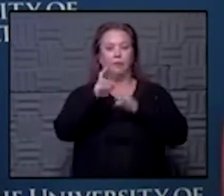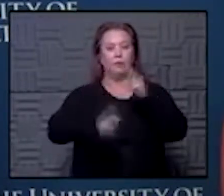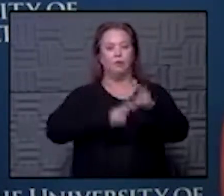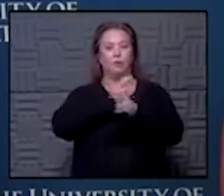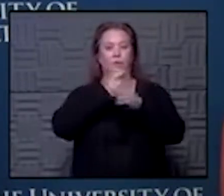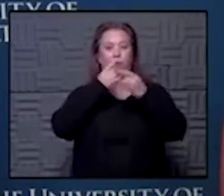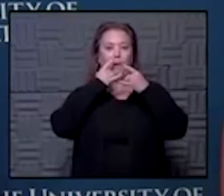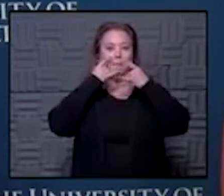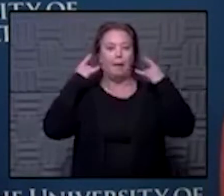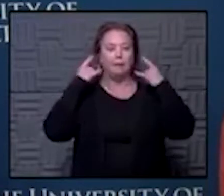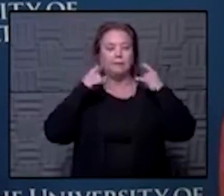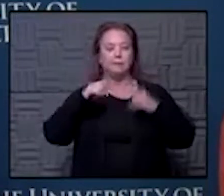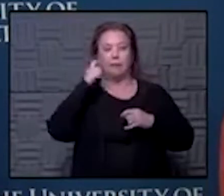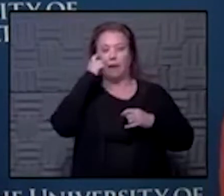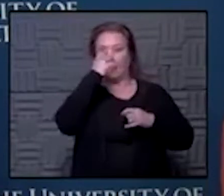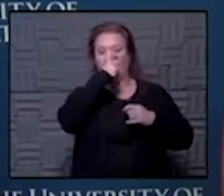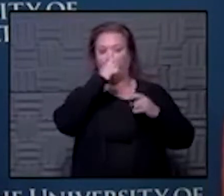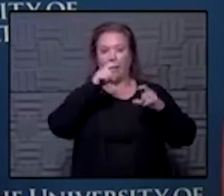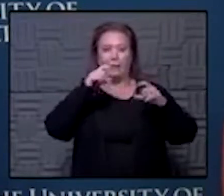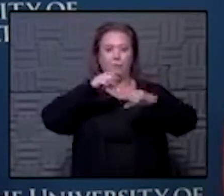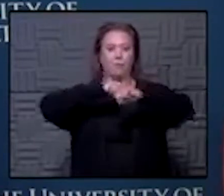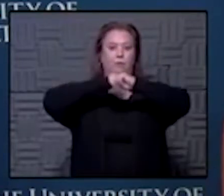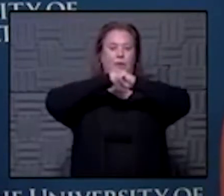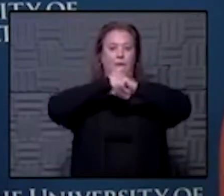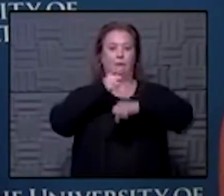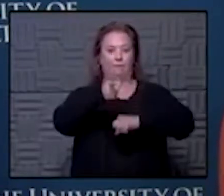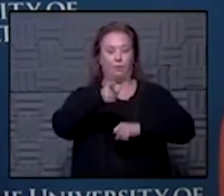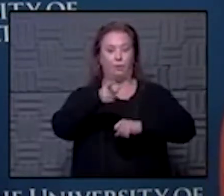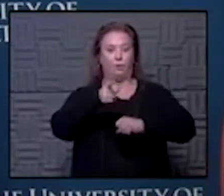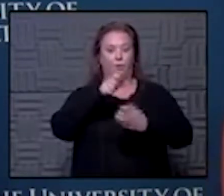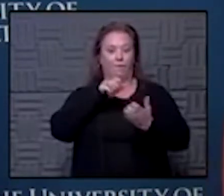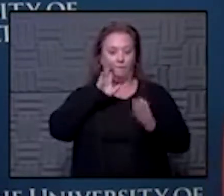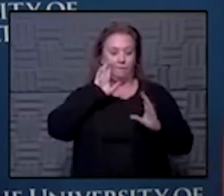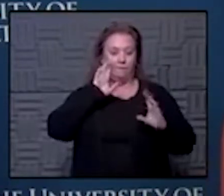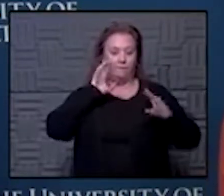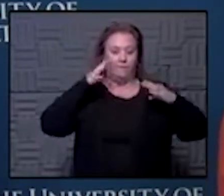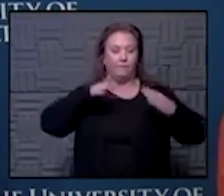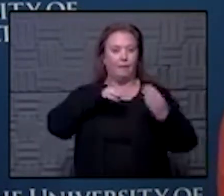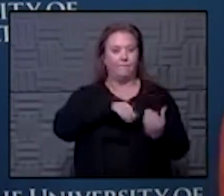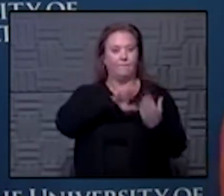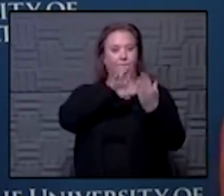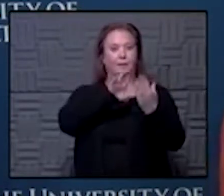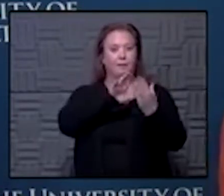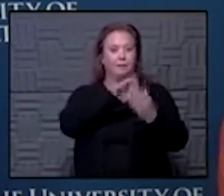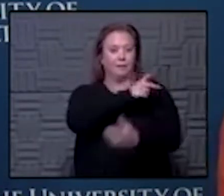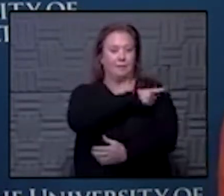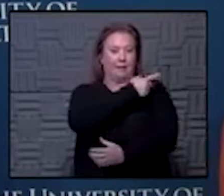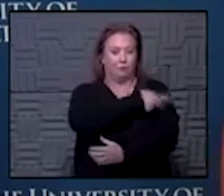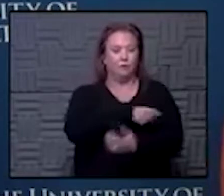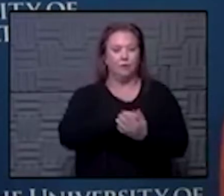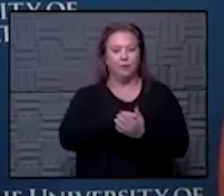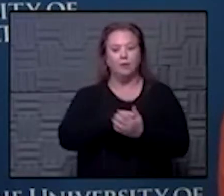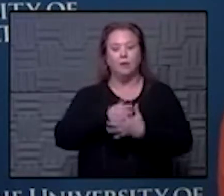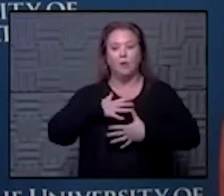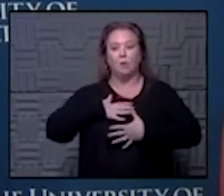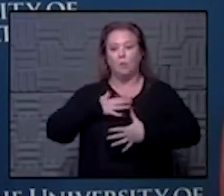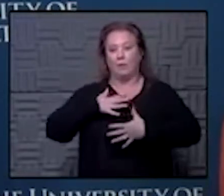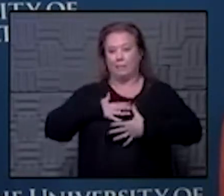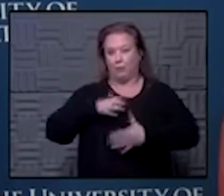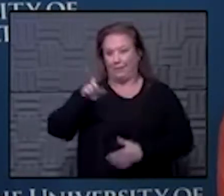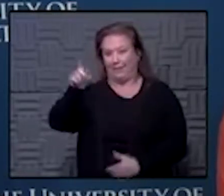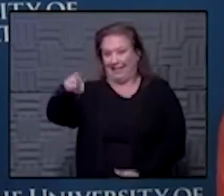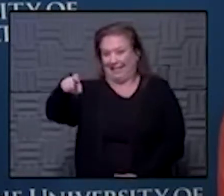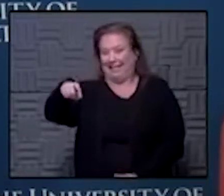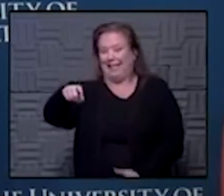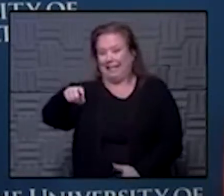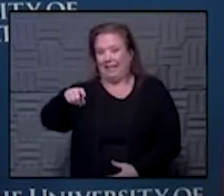masking and eye protection if you're a patient-facing employee. We've implemented respirators whenever they're absolutely necessary, and that